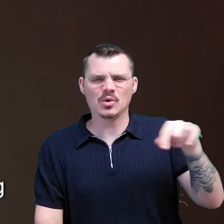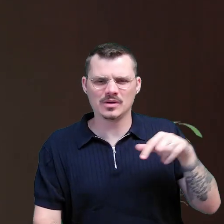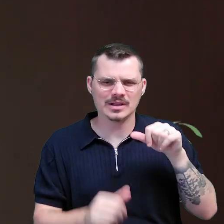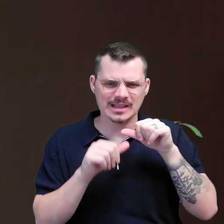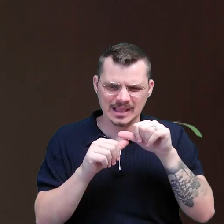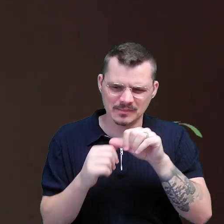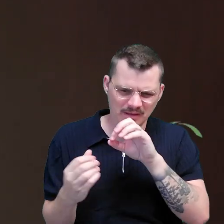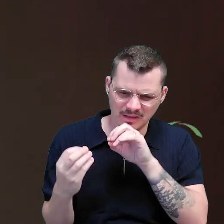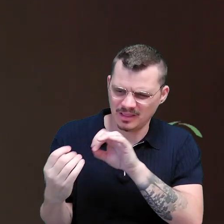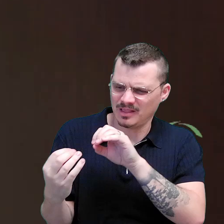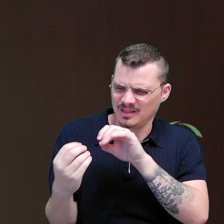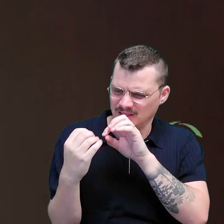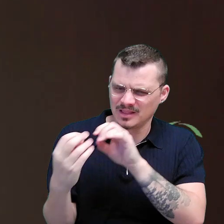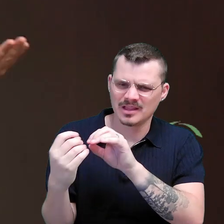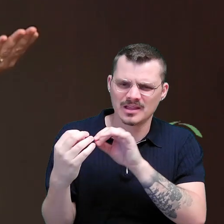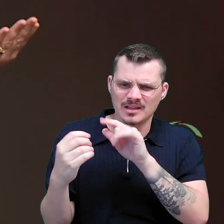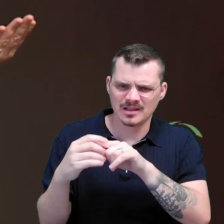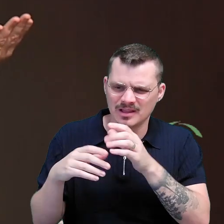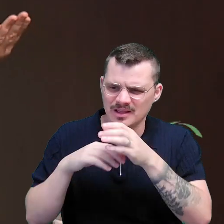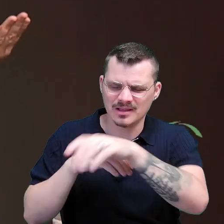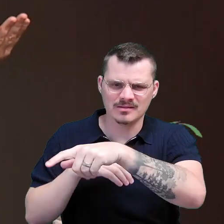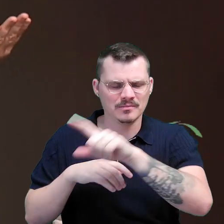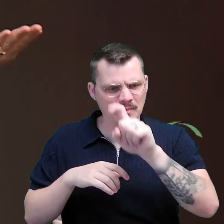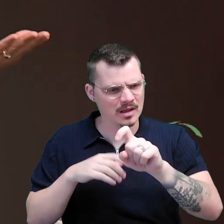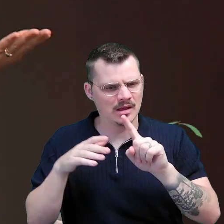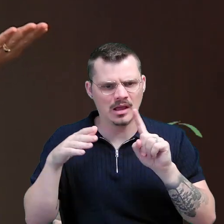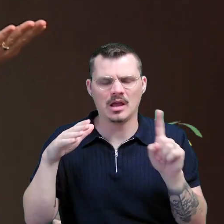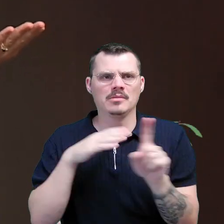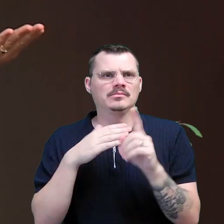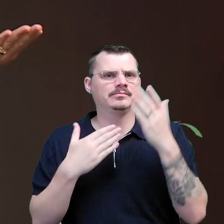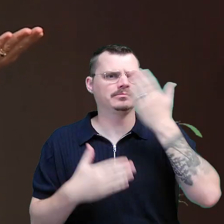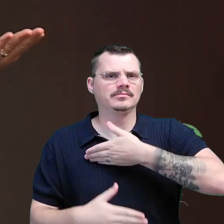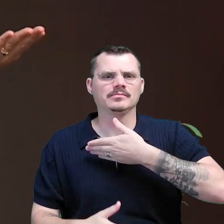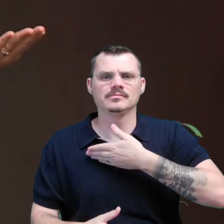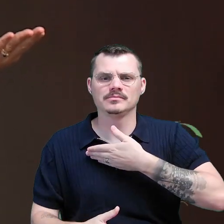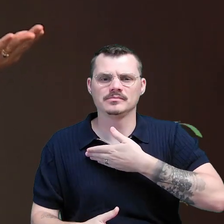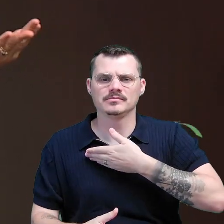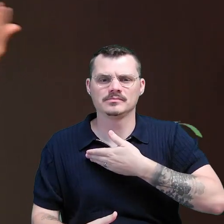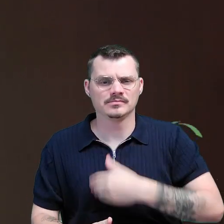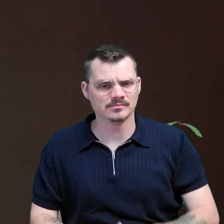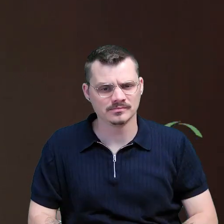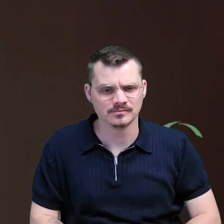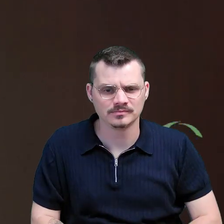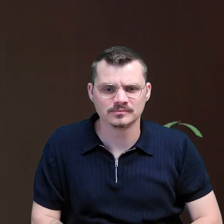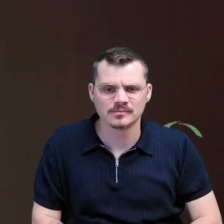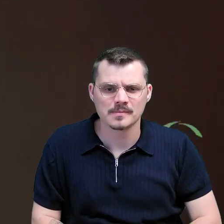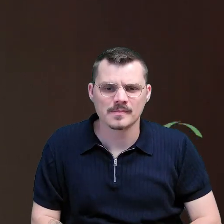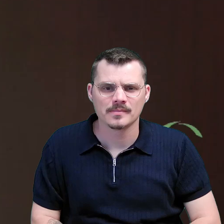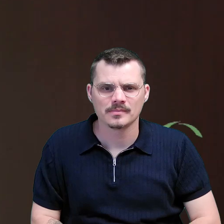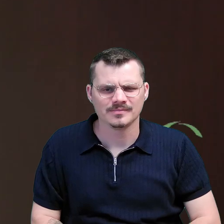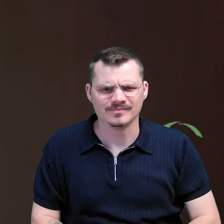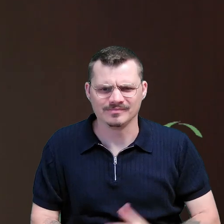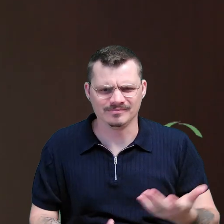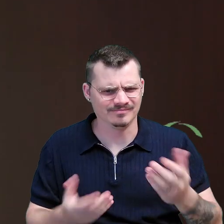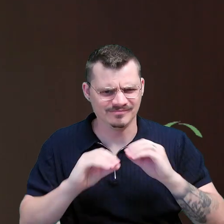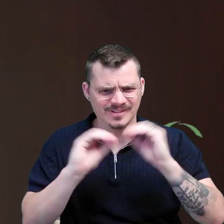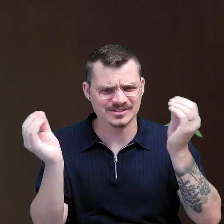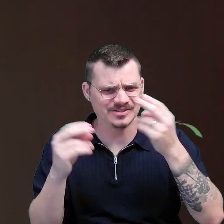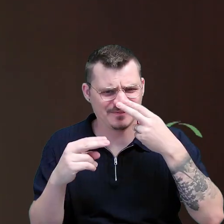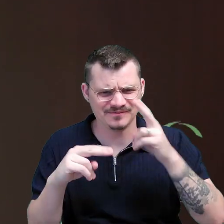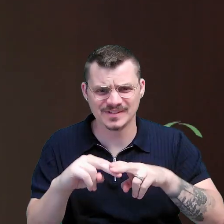fighting with them to try and make them invisible? That's no